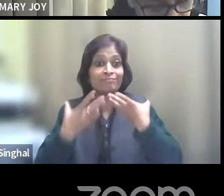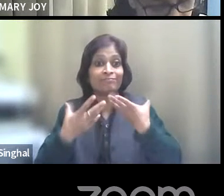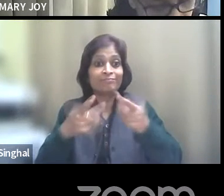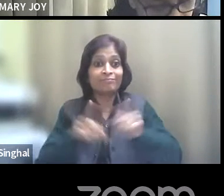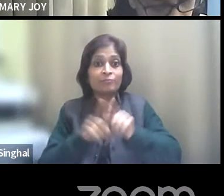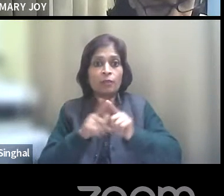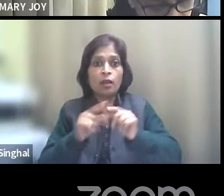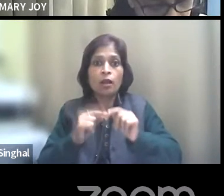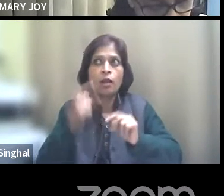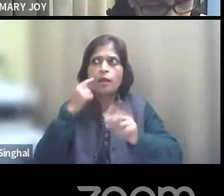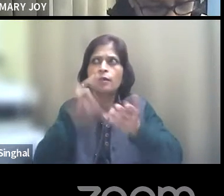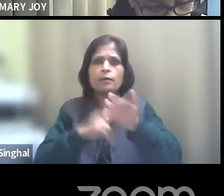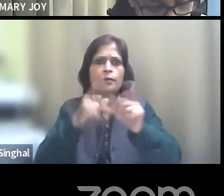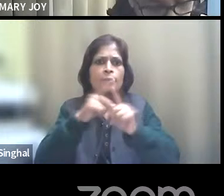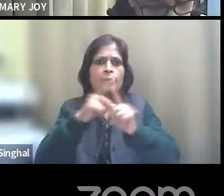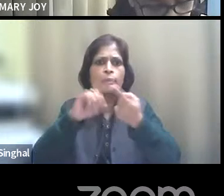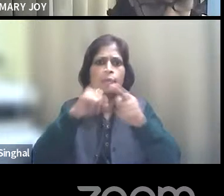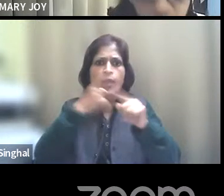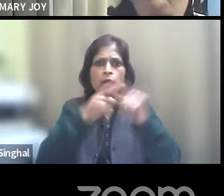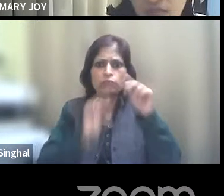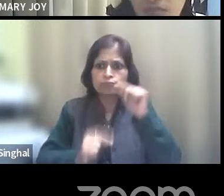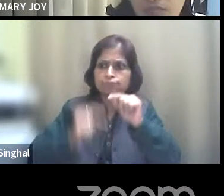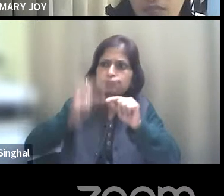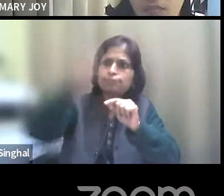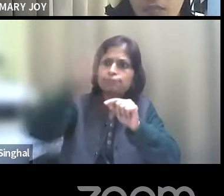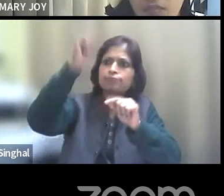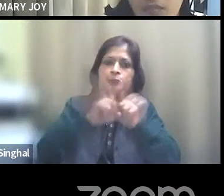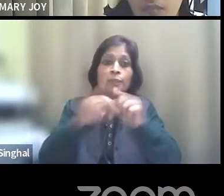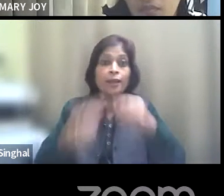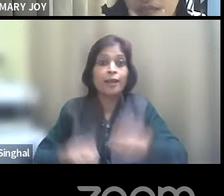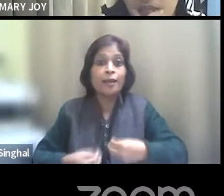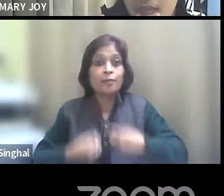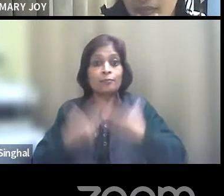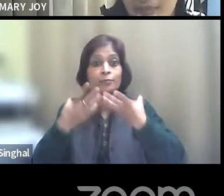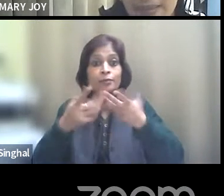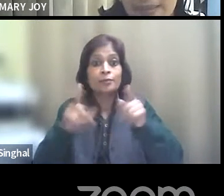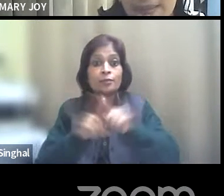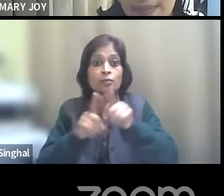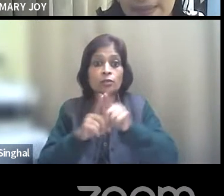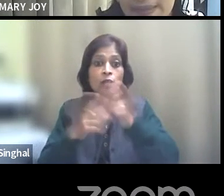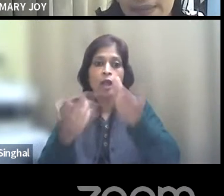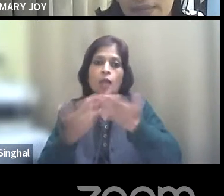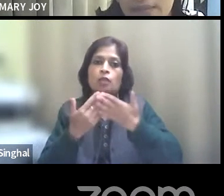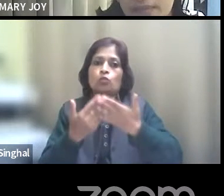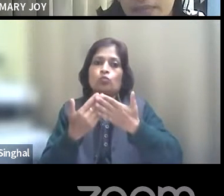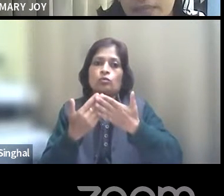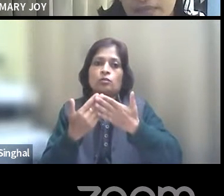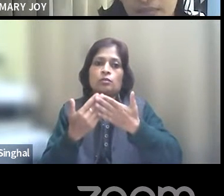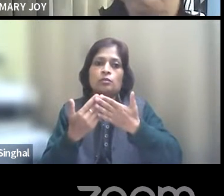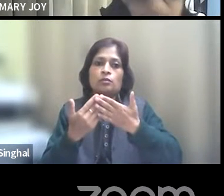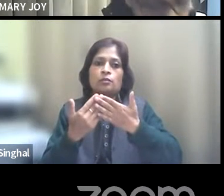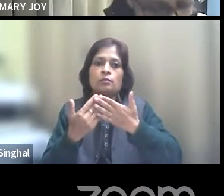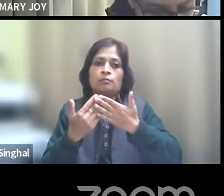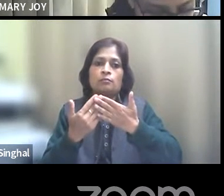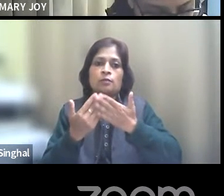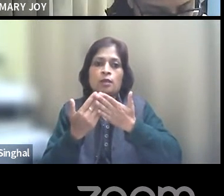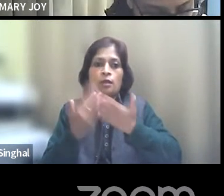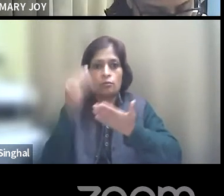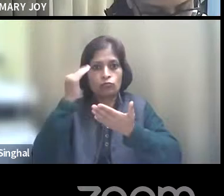index, one of the markers of that happiness index is education. Yes. And